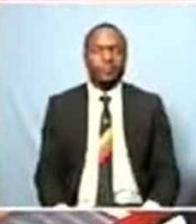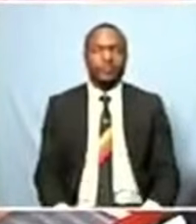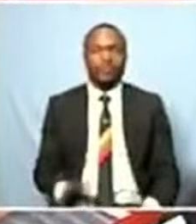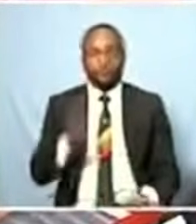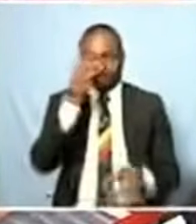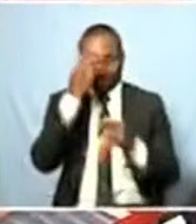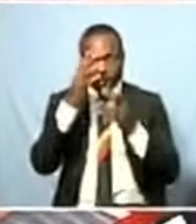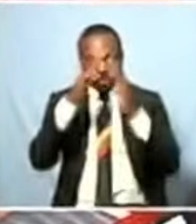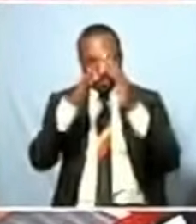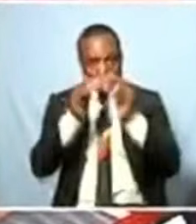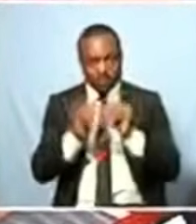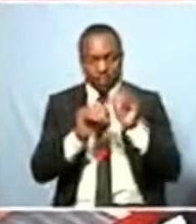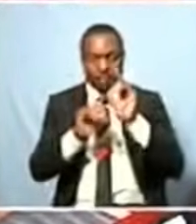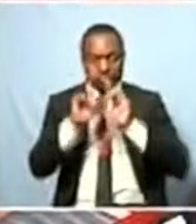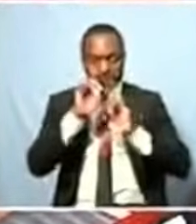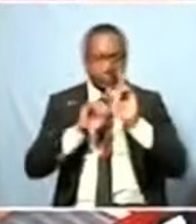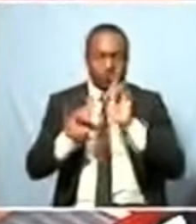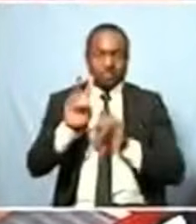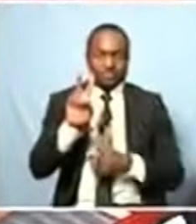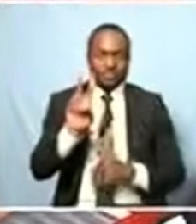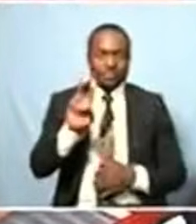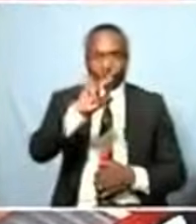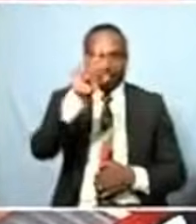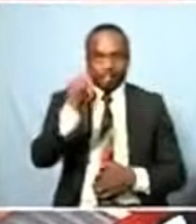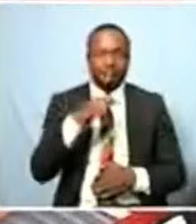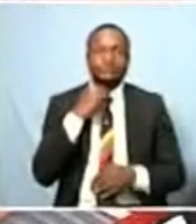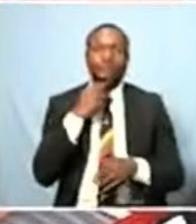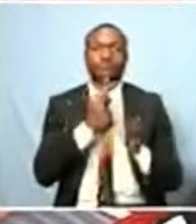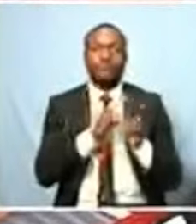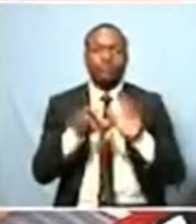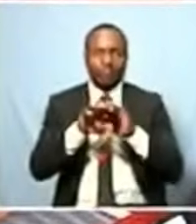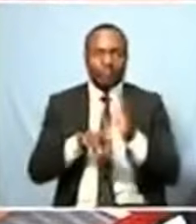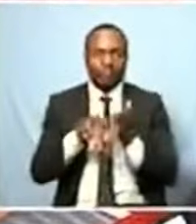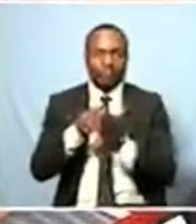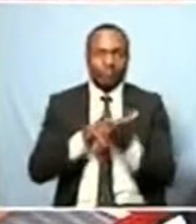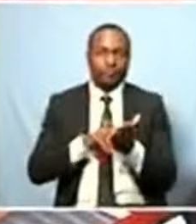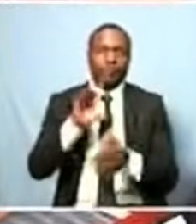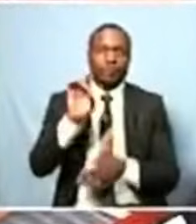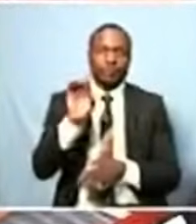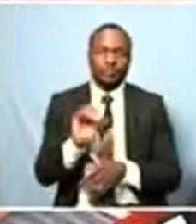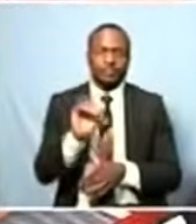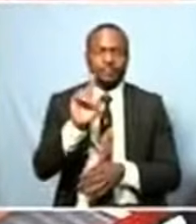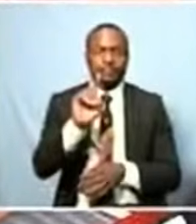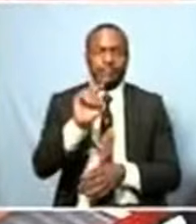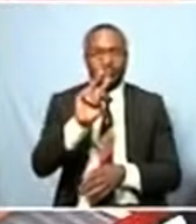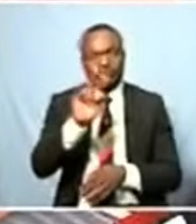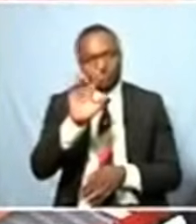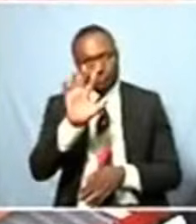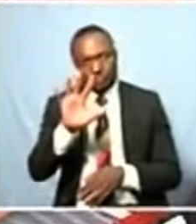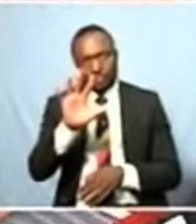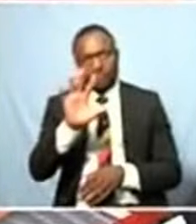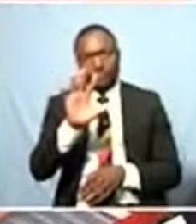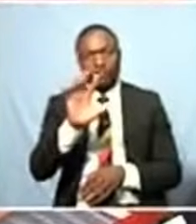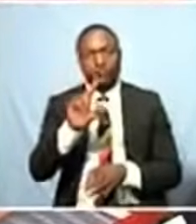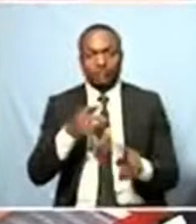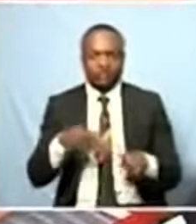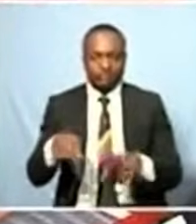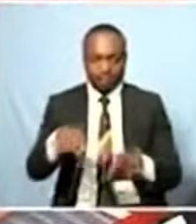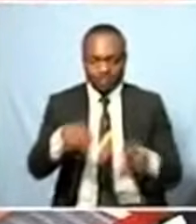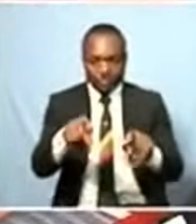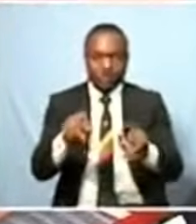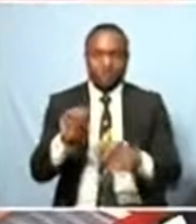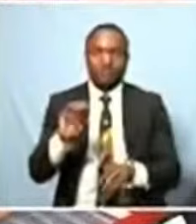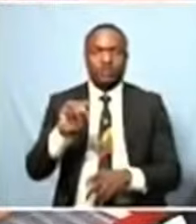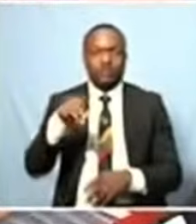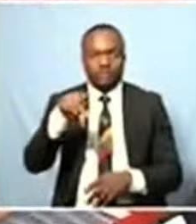expect the House to consider two questions for oral answer under Standing Order 80, and question 125 will come from Kasenengwa, Member of Parliament,